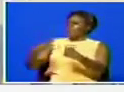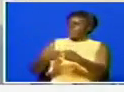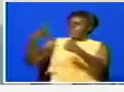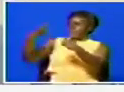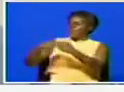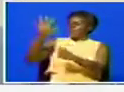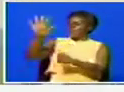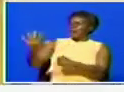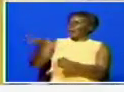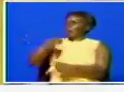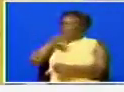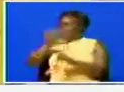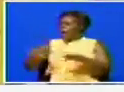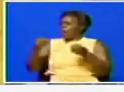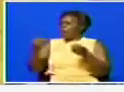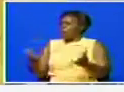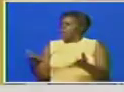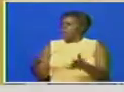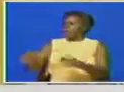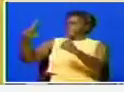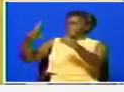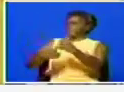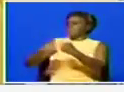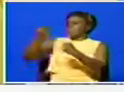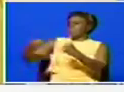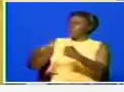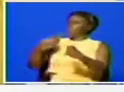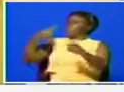8,056,885, and Raila Amolo Odinga stood at